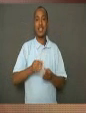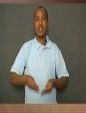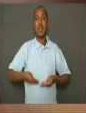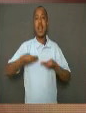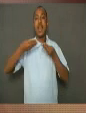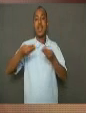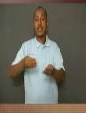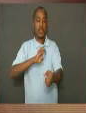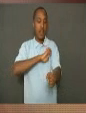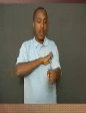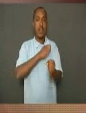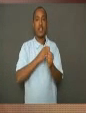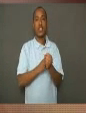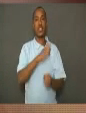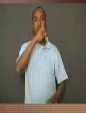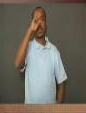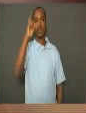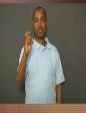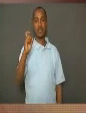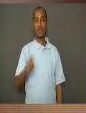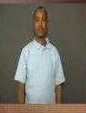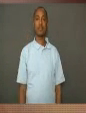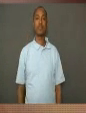that release energy?